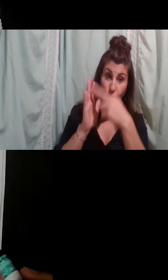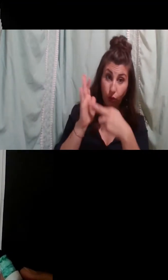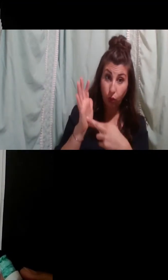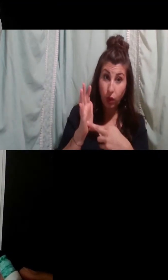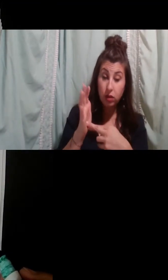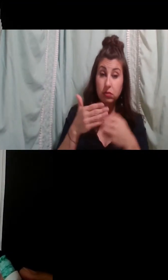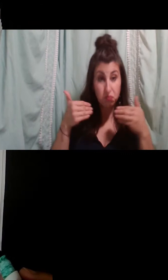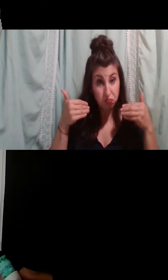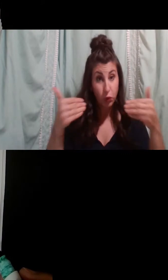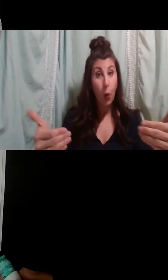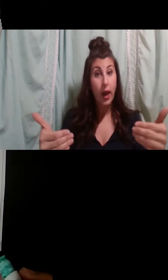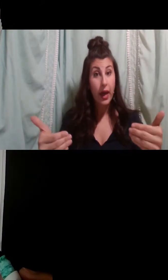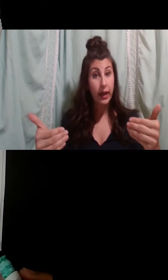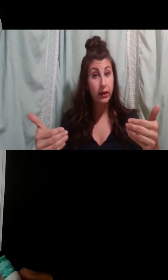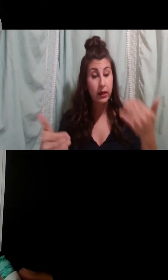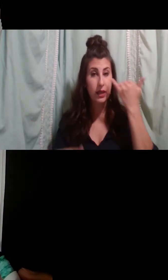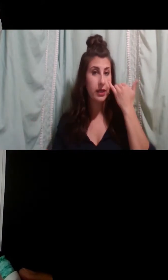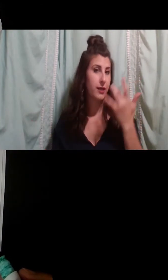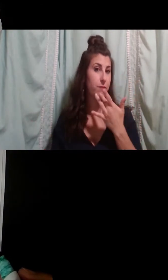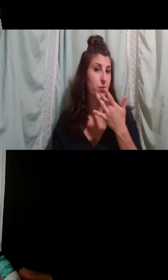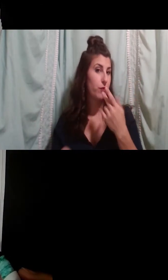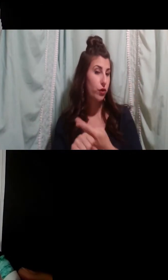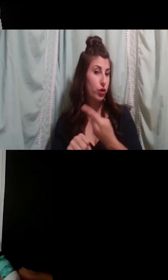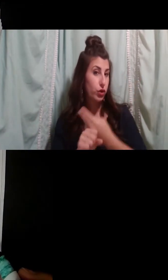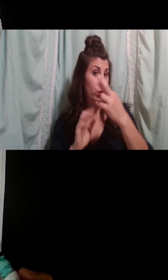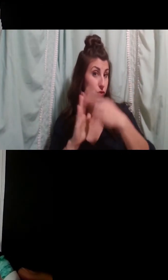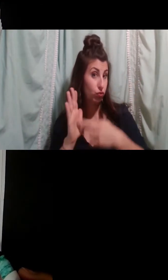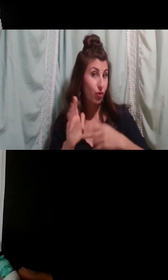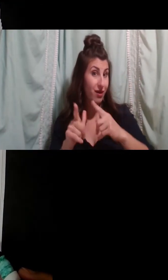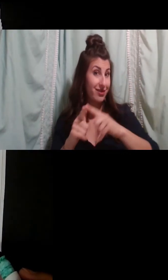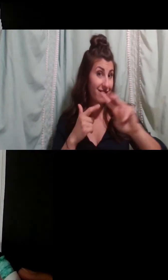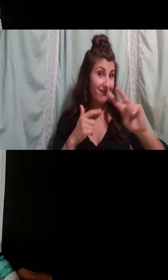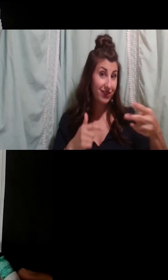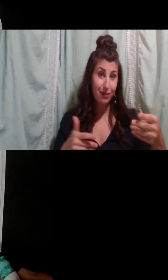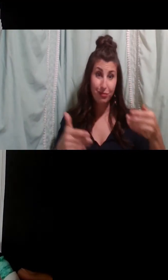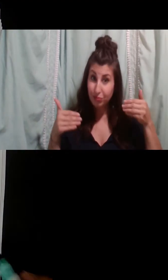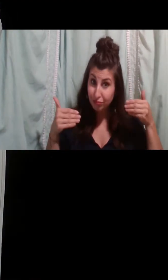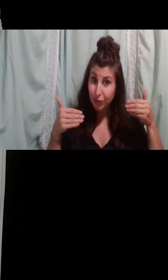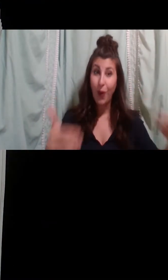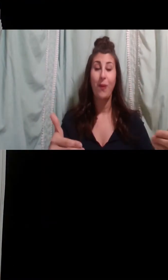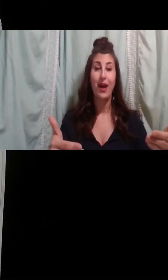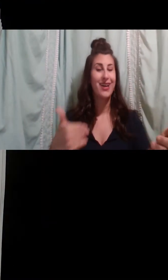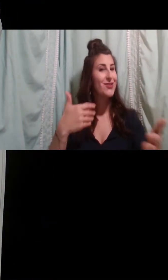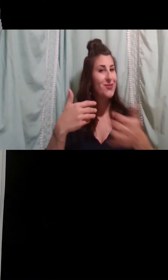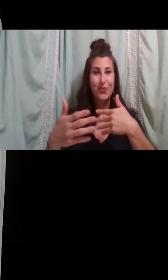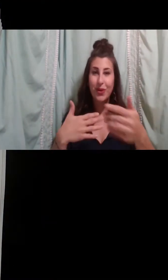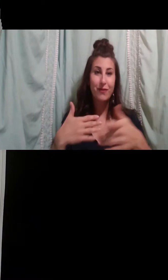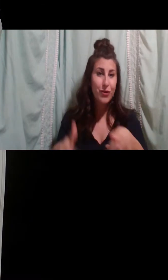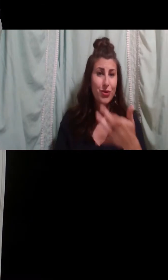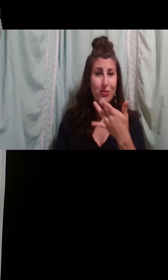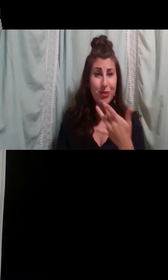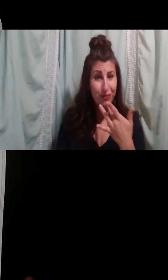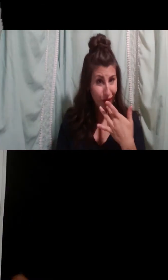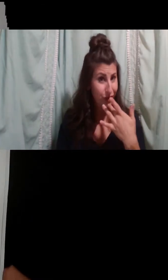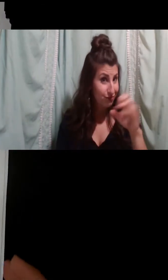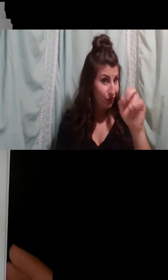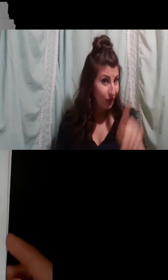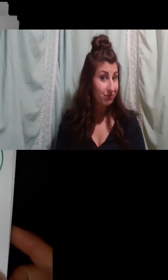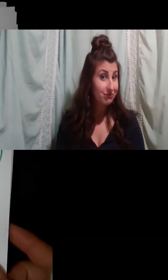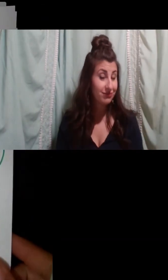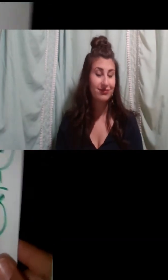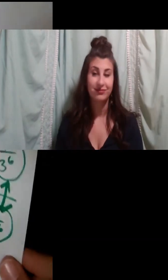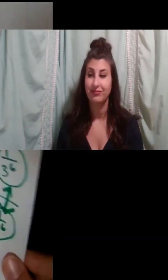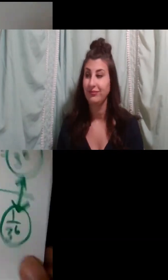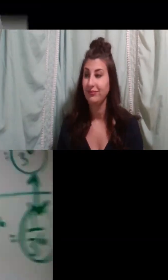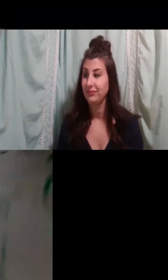then use the rules, do that. If you want to use the rules and then flip, go ahead. Whichever way you like best.